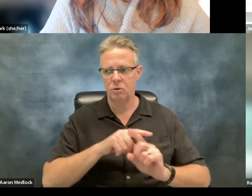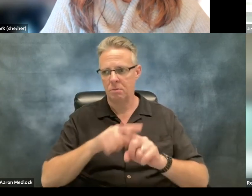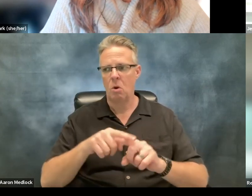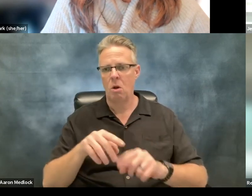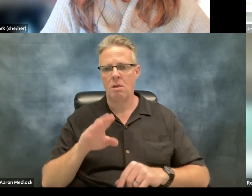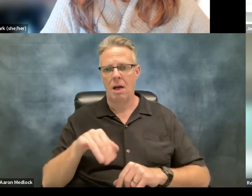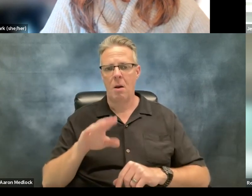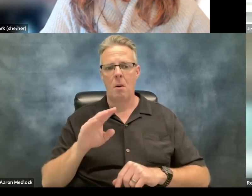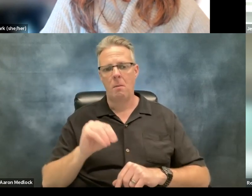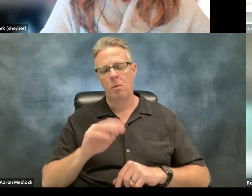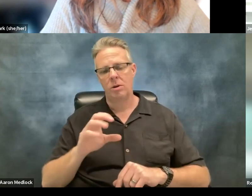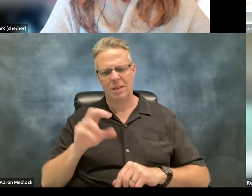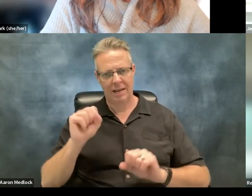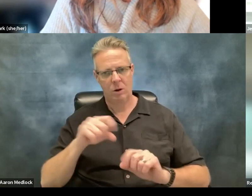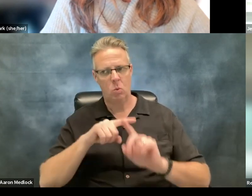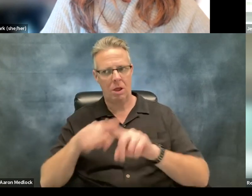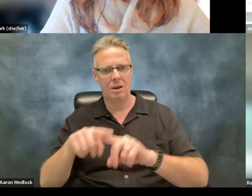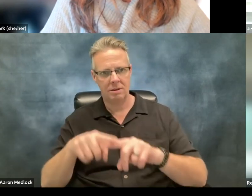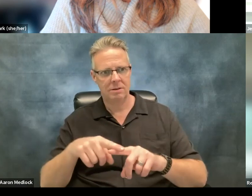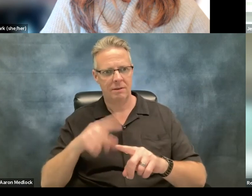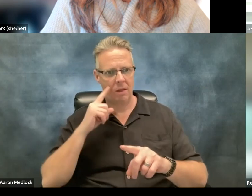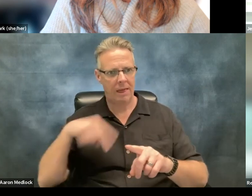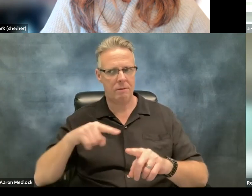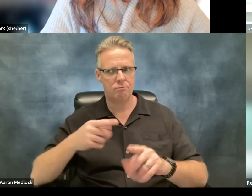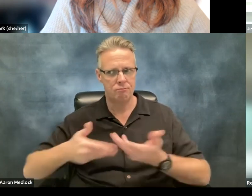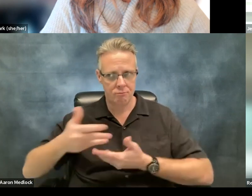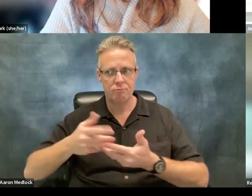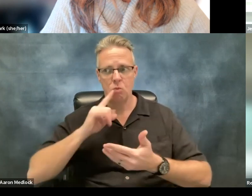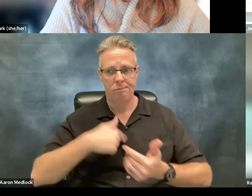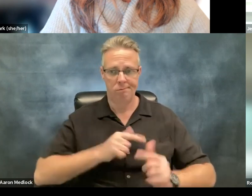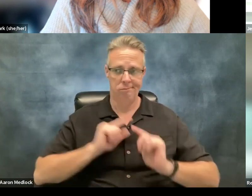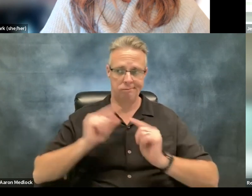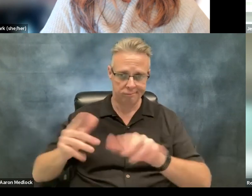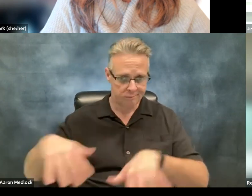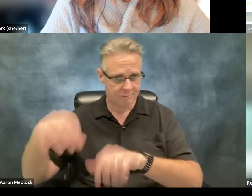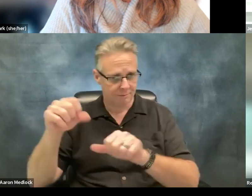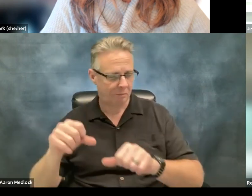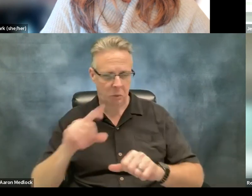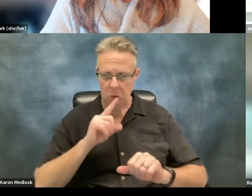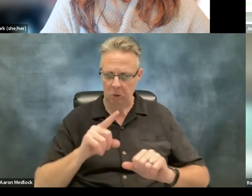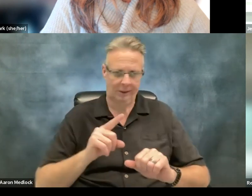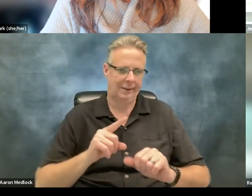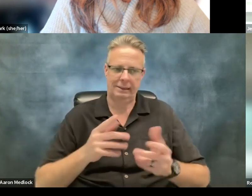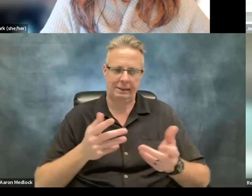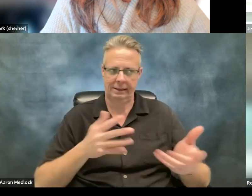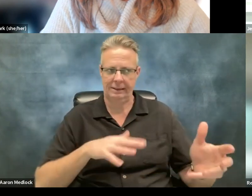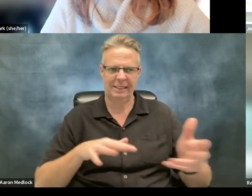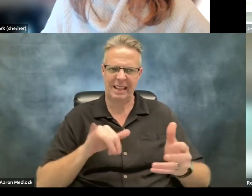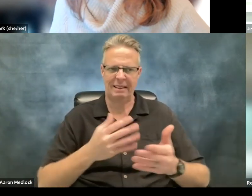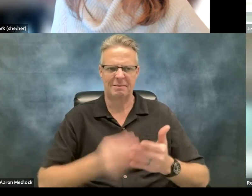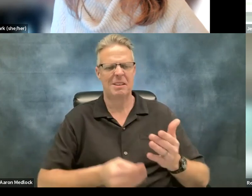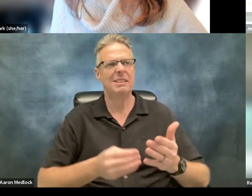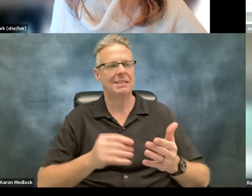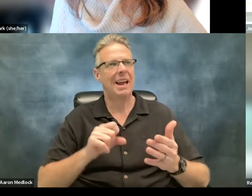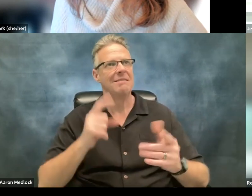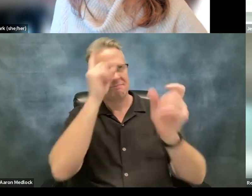now that are reliably there for them to collaborate with and hand off to. So that just kind of gives you a sense of the work